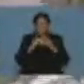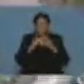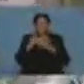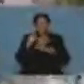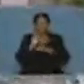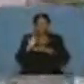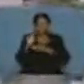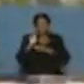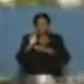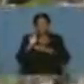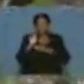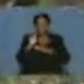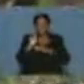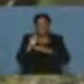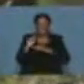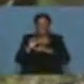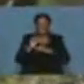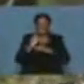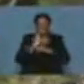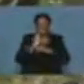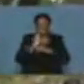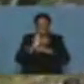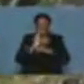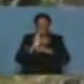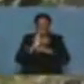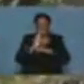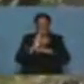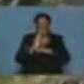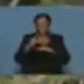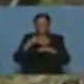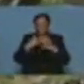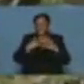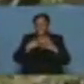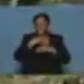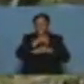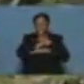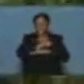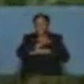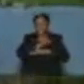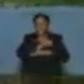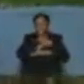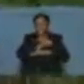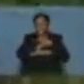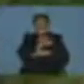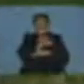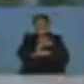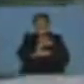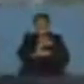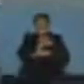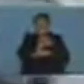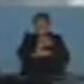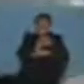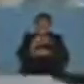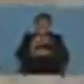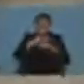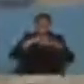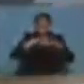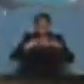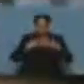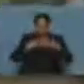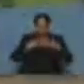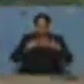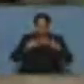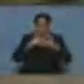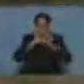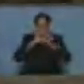Tuesday's cabinet meeting in Grand Bahama was Public Works Minister, the Honorable Alfred Sayers, who heads an interministerial committee on this